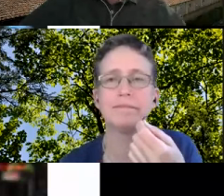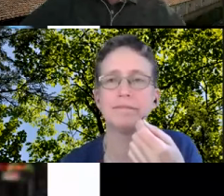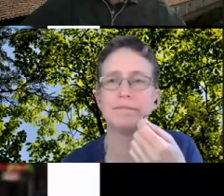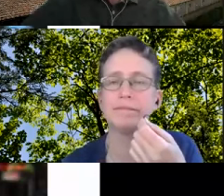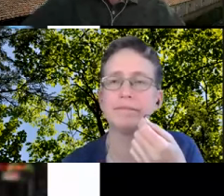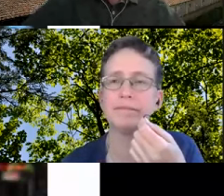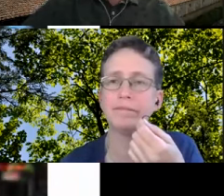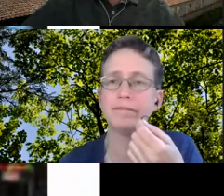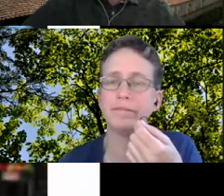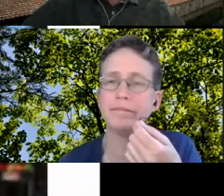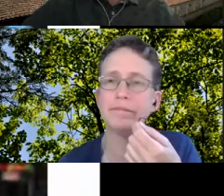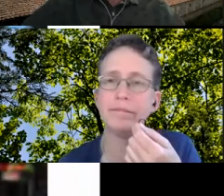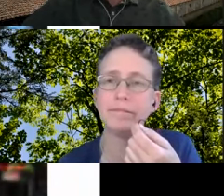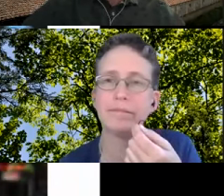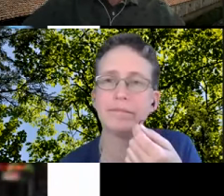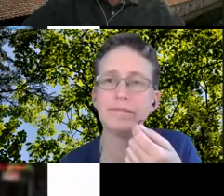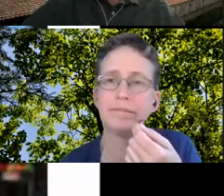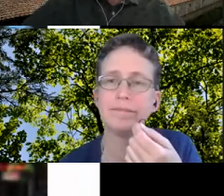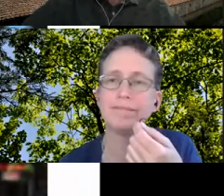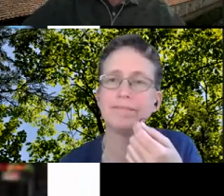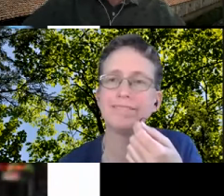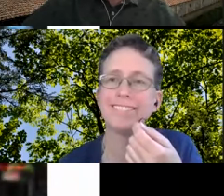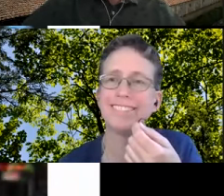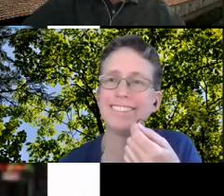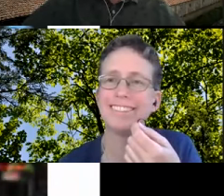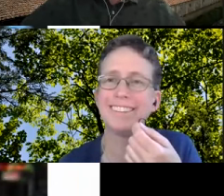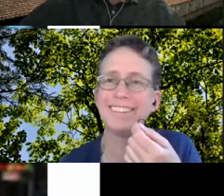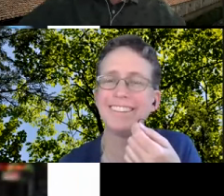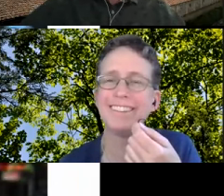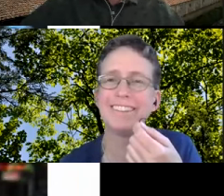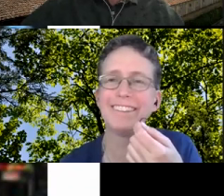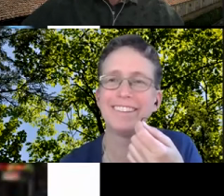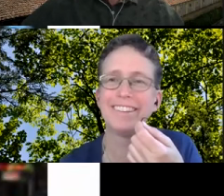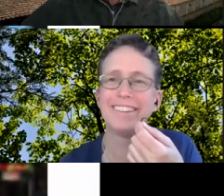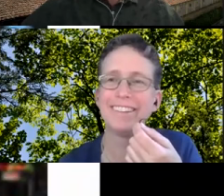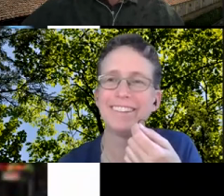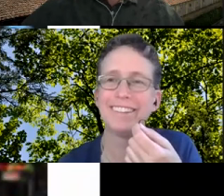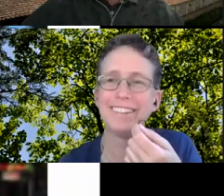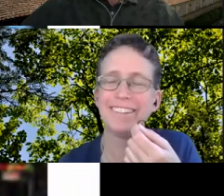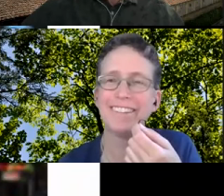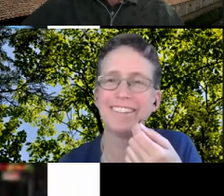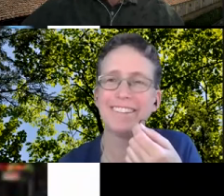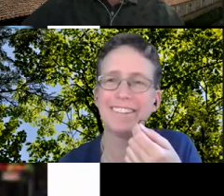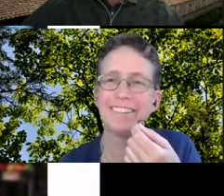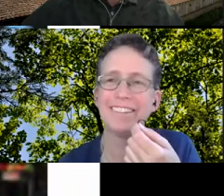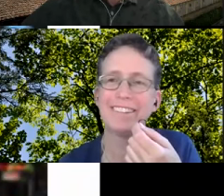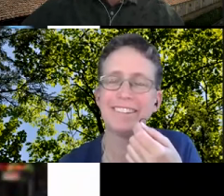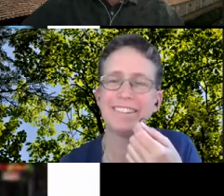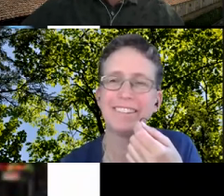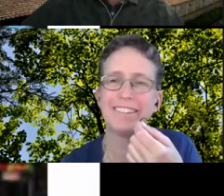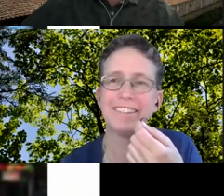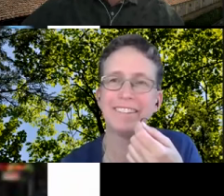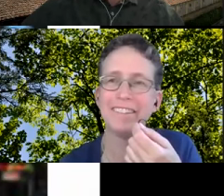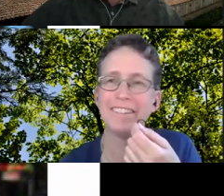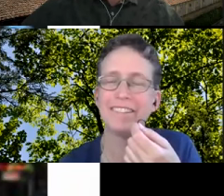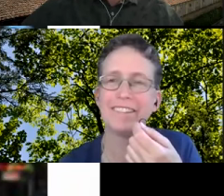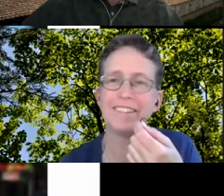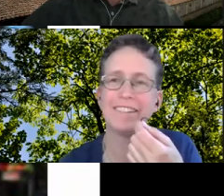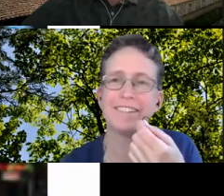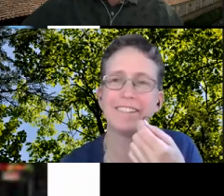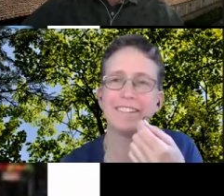we reduce planting trees for car shade, which I think is a funny sort of thing, and increase food producing perennials